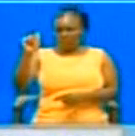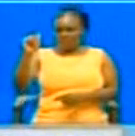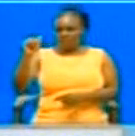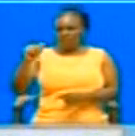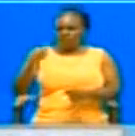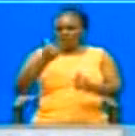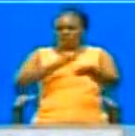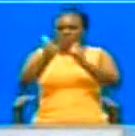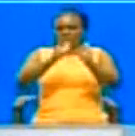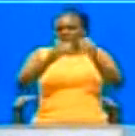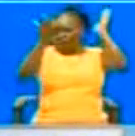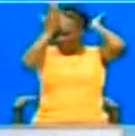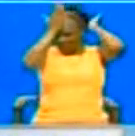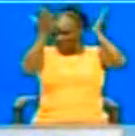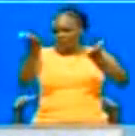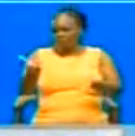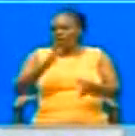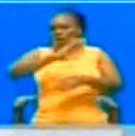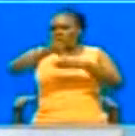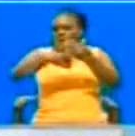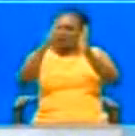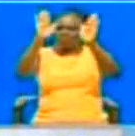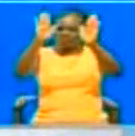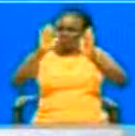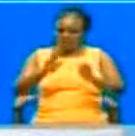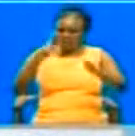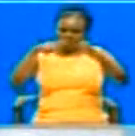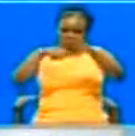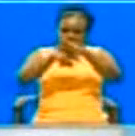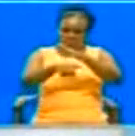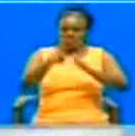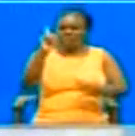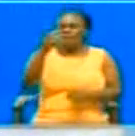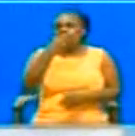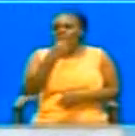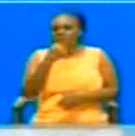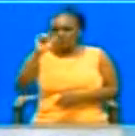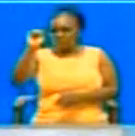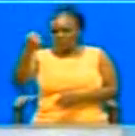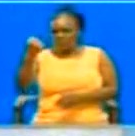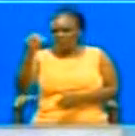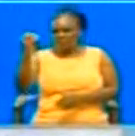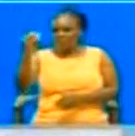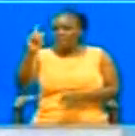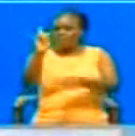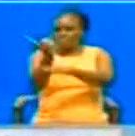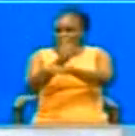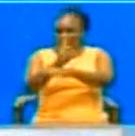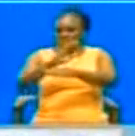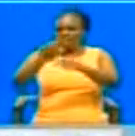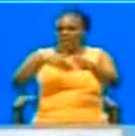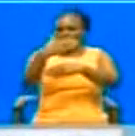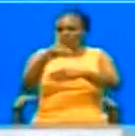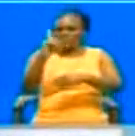League match played in Kakamega. The all-important goal was notched by Job Omuse in the 50th minute after Nakumatt's